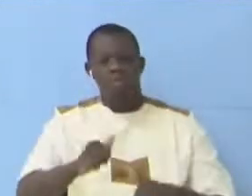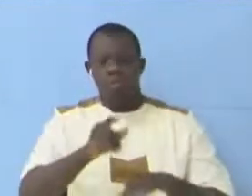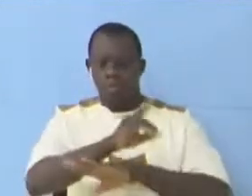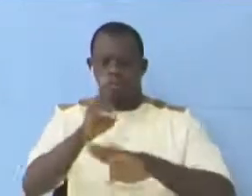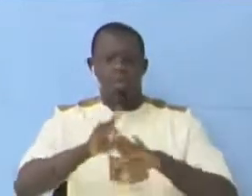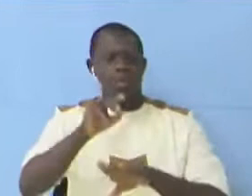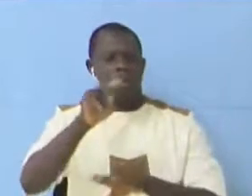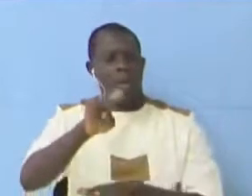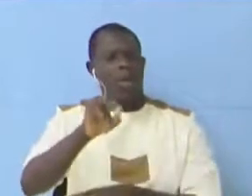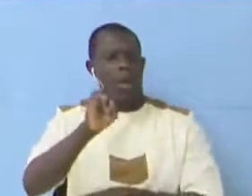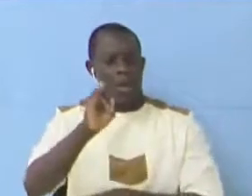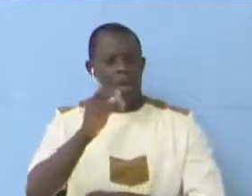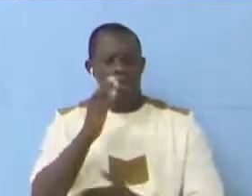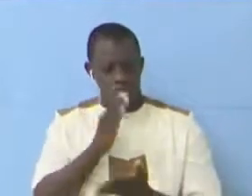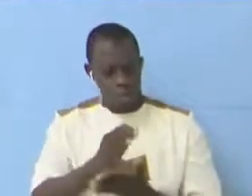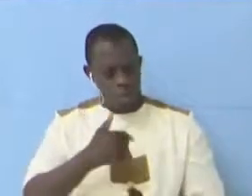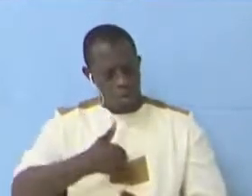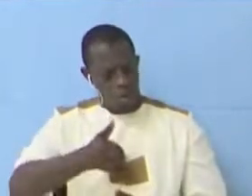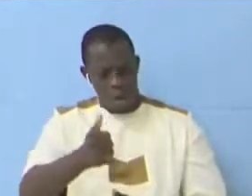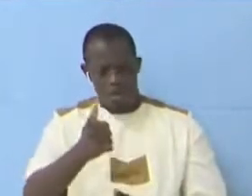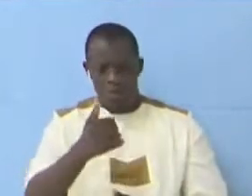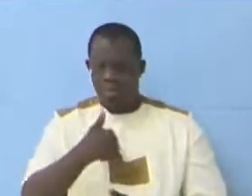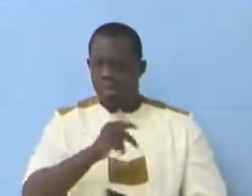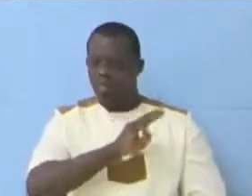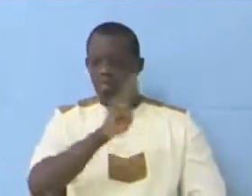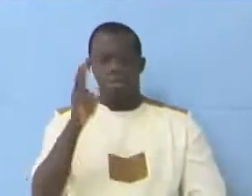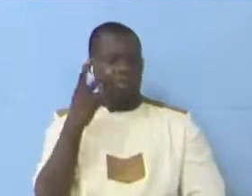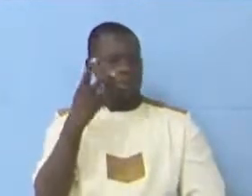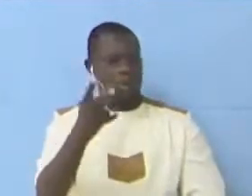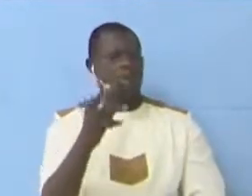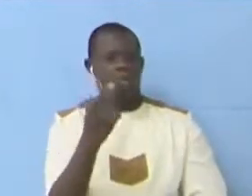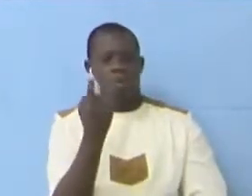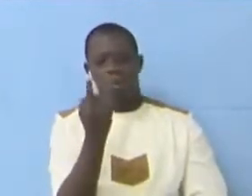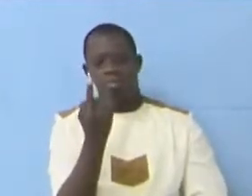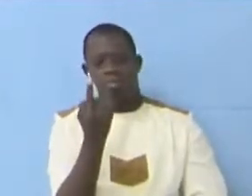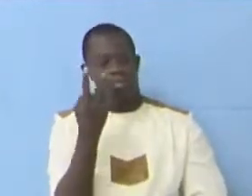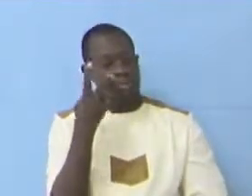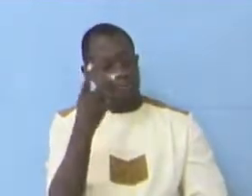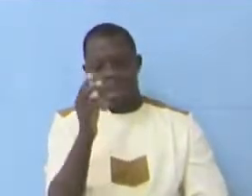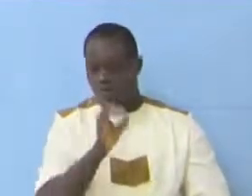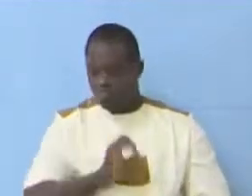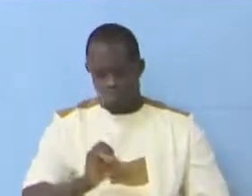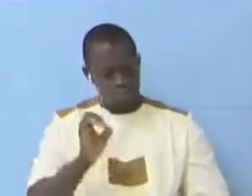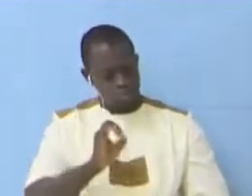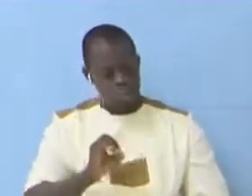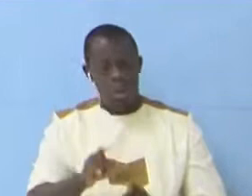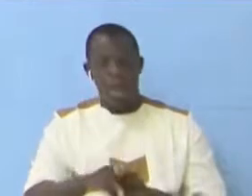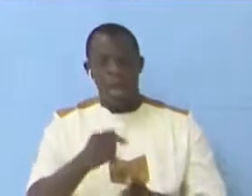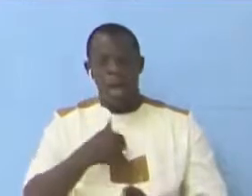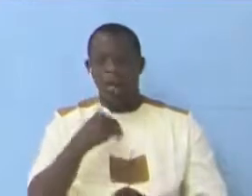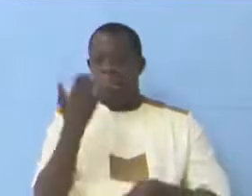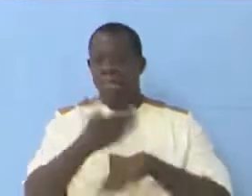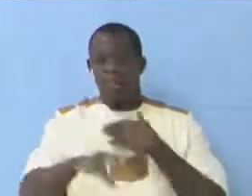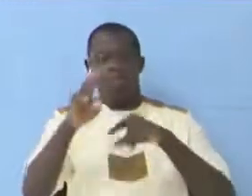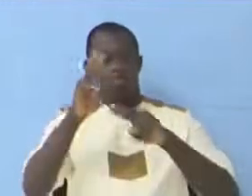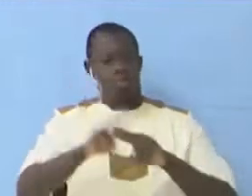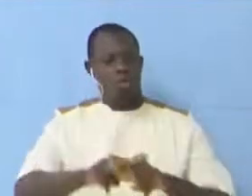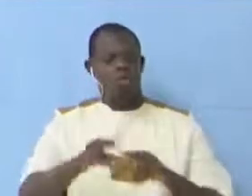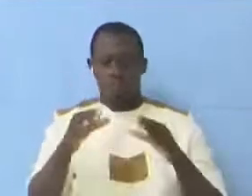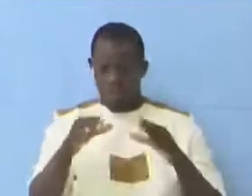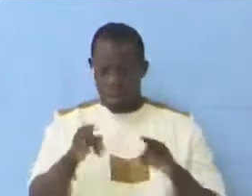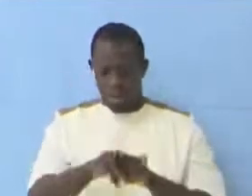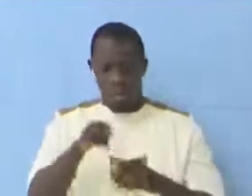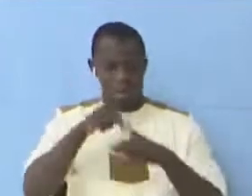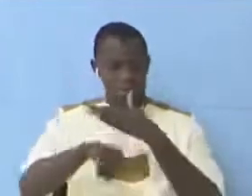not see one. pour nag ci wax dëgg moom gisuma woon benn. I've never sat in that panel except